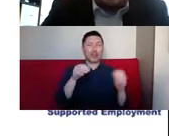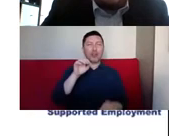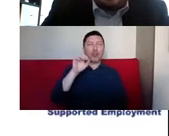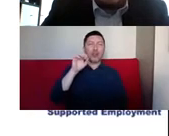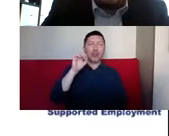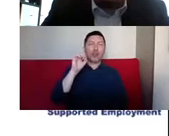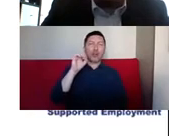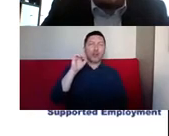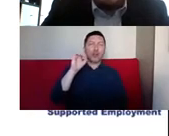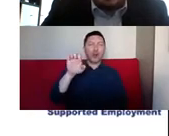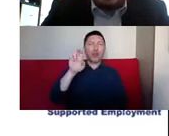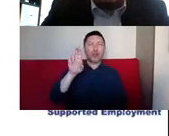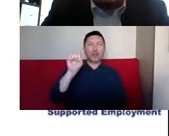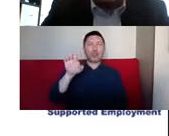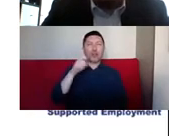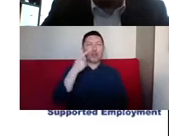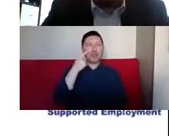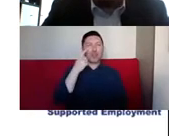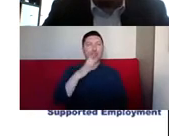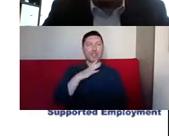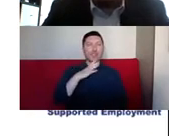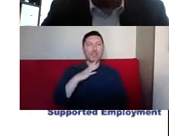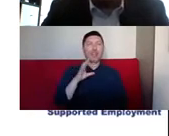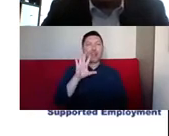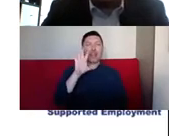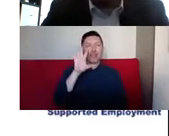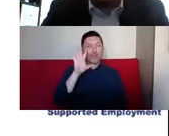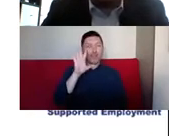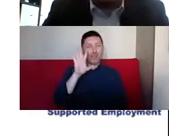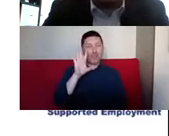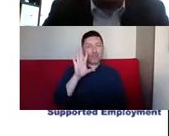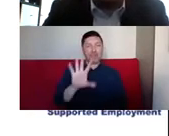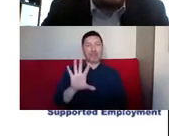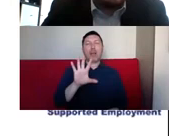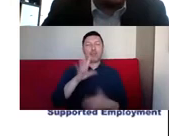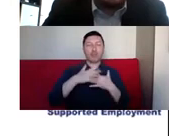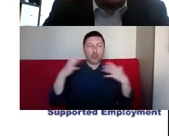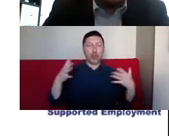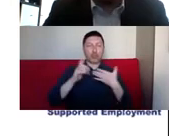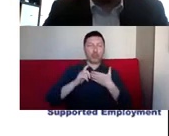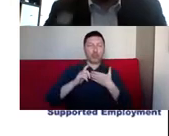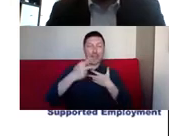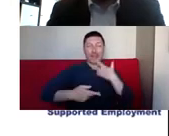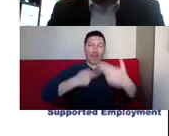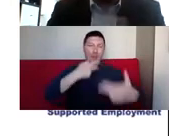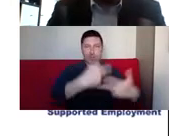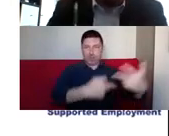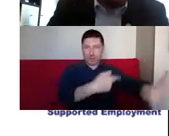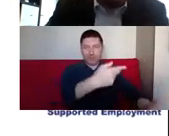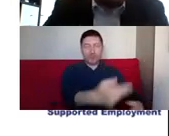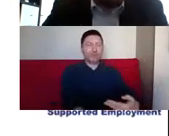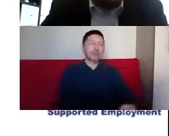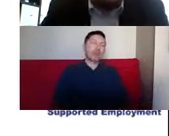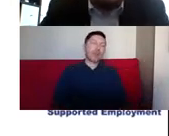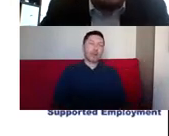However, there's one main challenge when it comes to the implementation of supported employment in different environments. On the one hand,